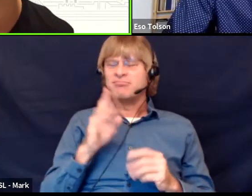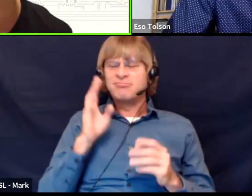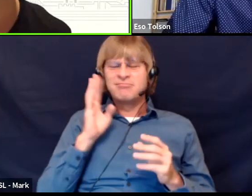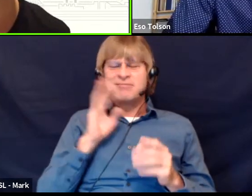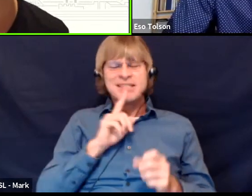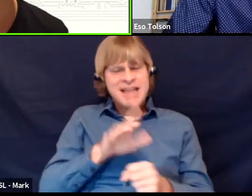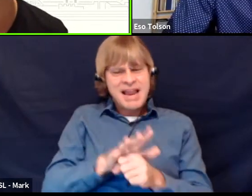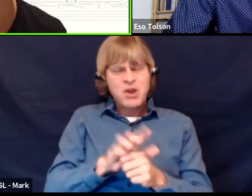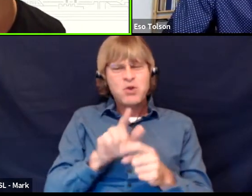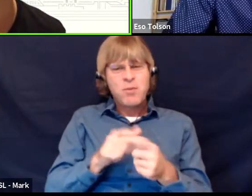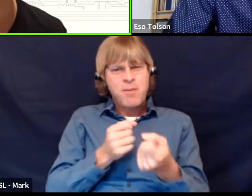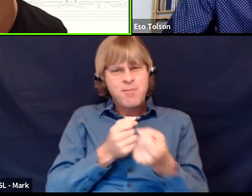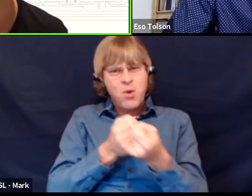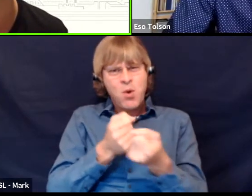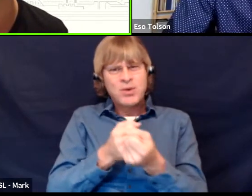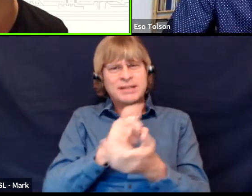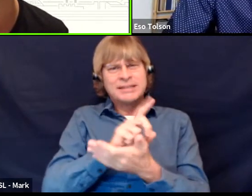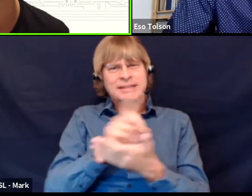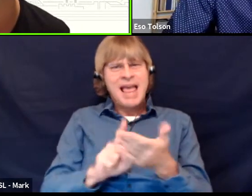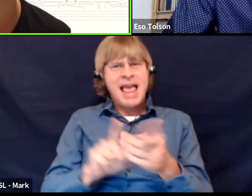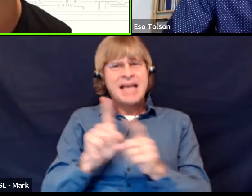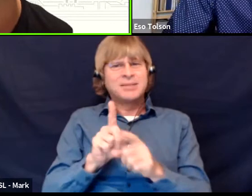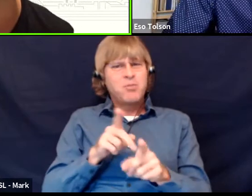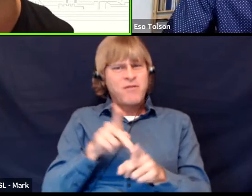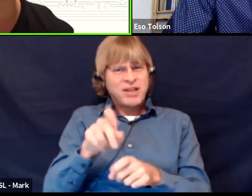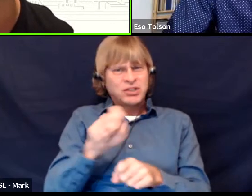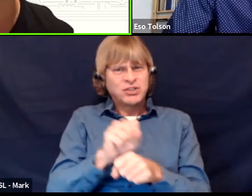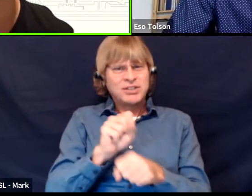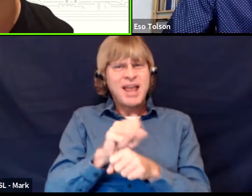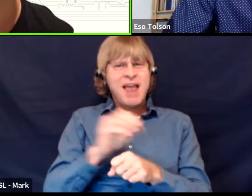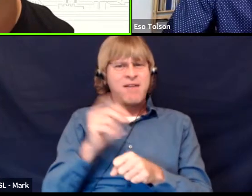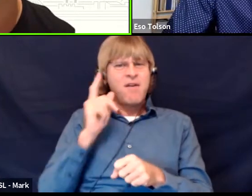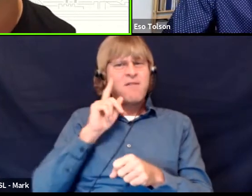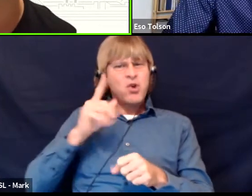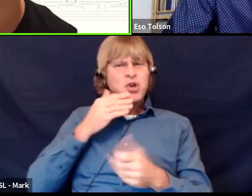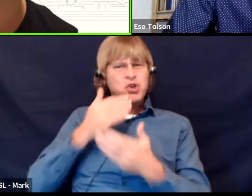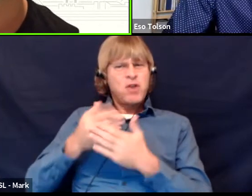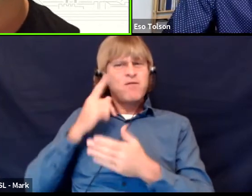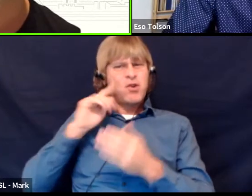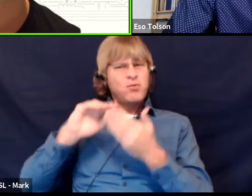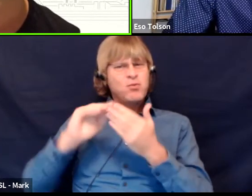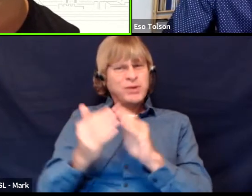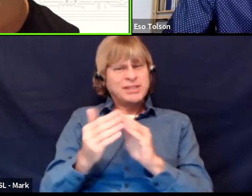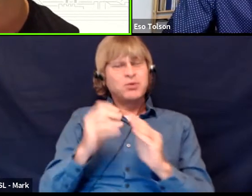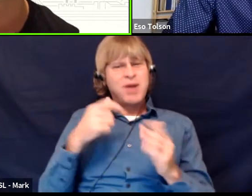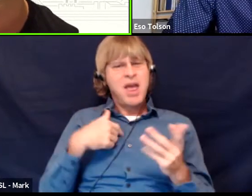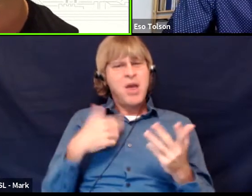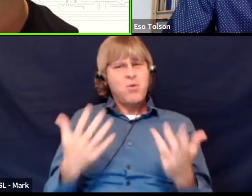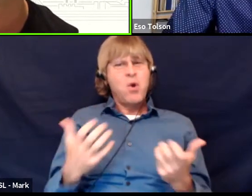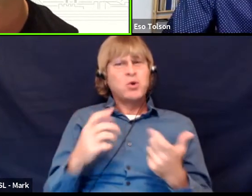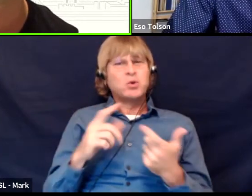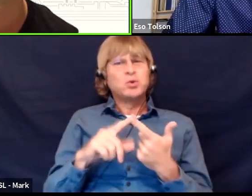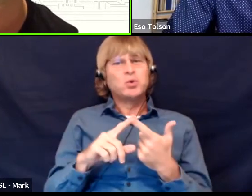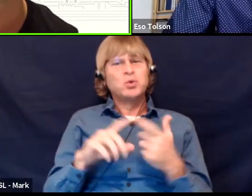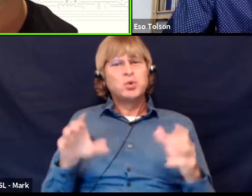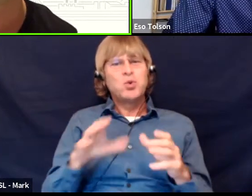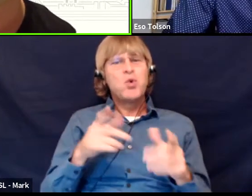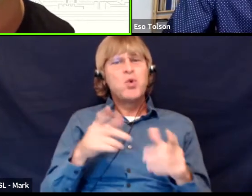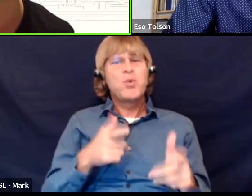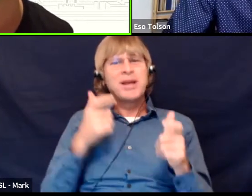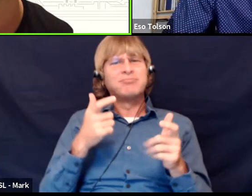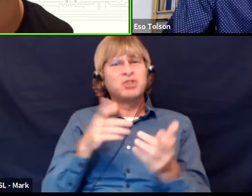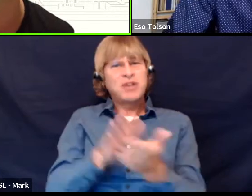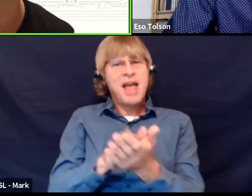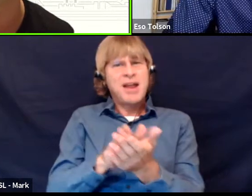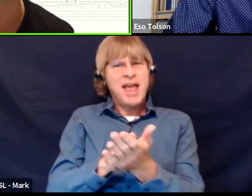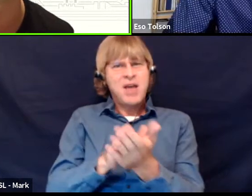to promoting design as a profession and a force for good. And so I wanted to do a quick shout